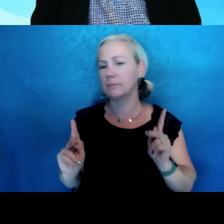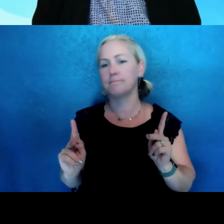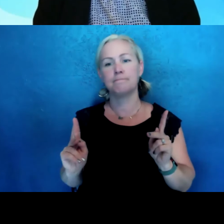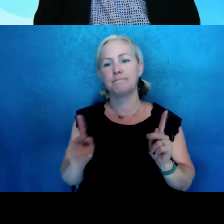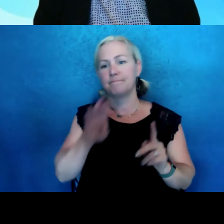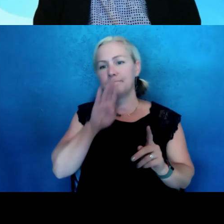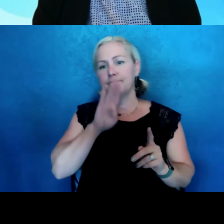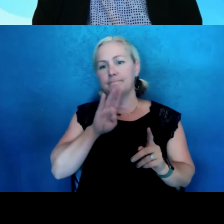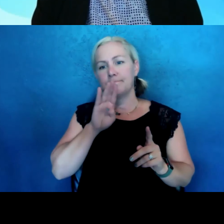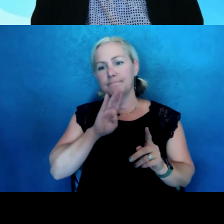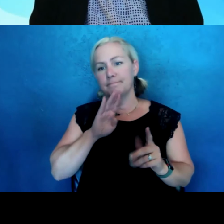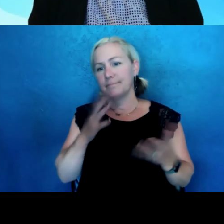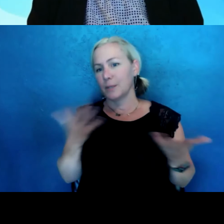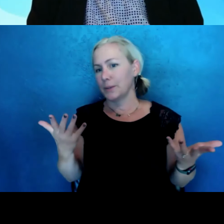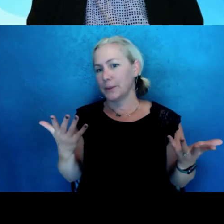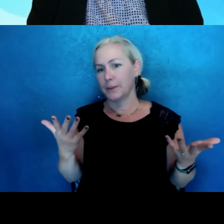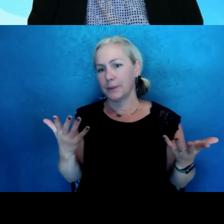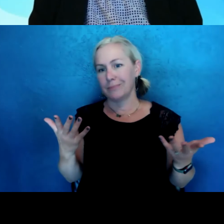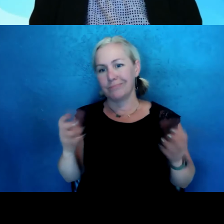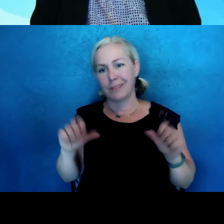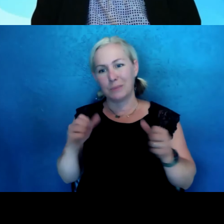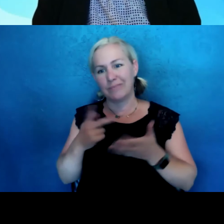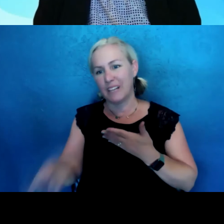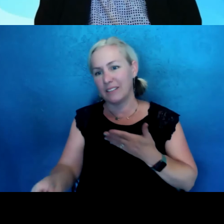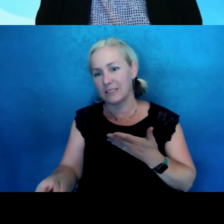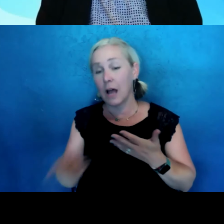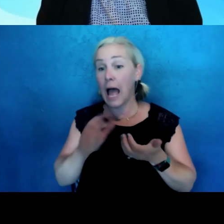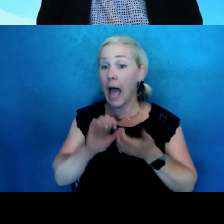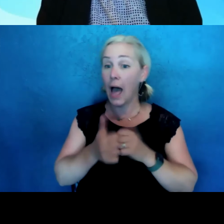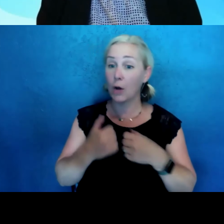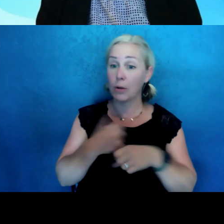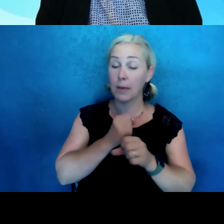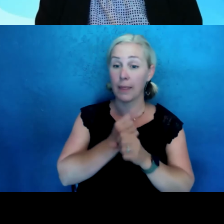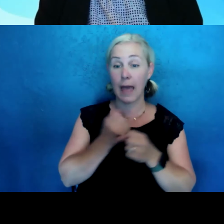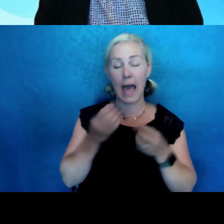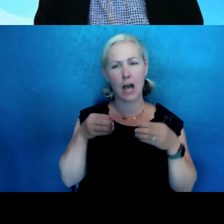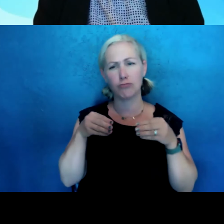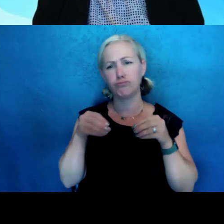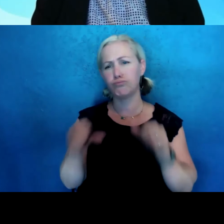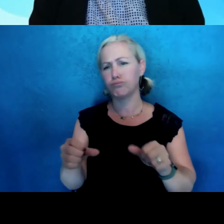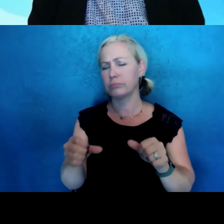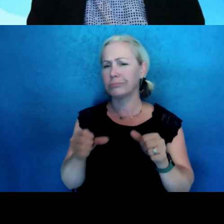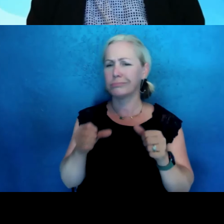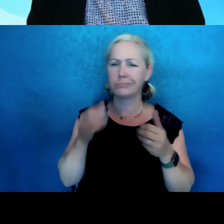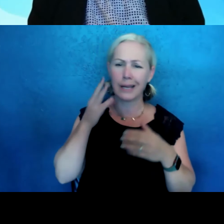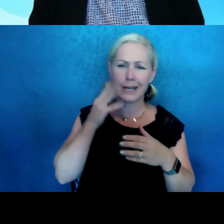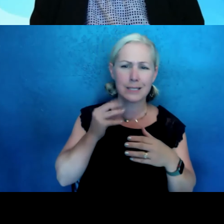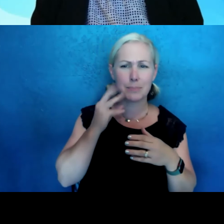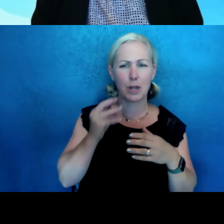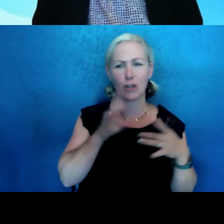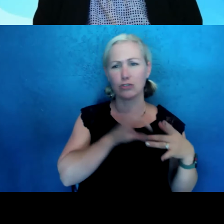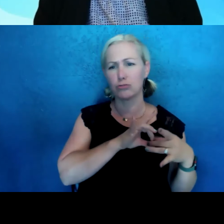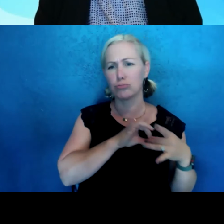and at worst it fails. And so how do we make that a seamless experience to connect people, to bridge?